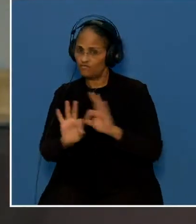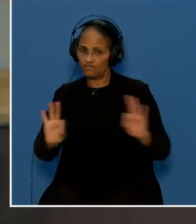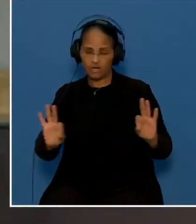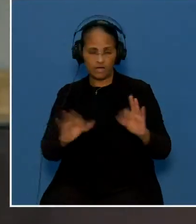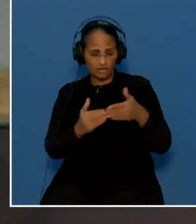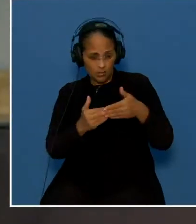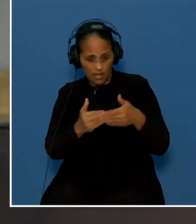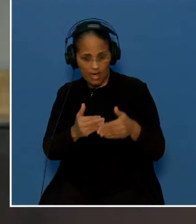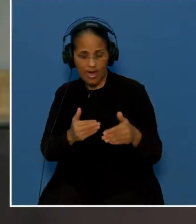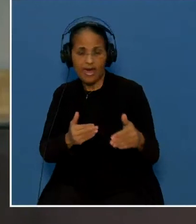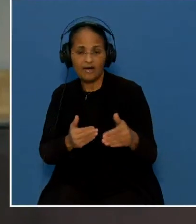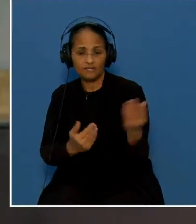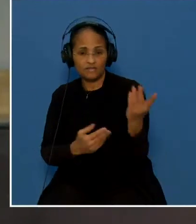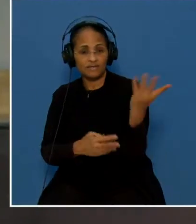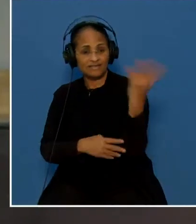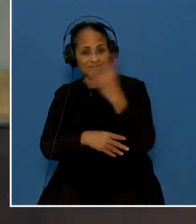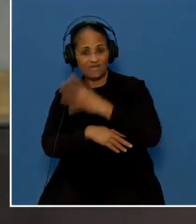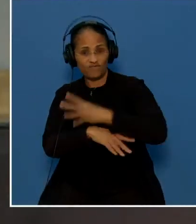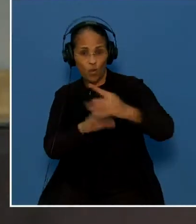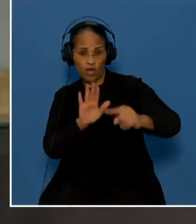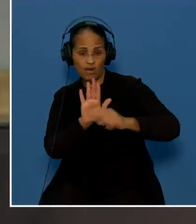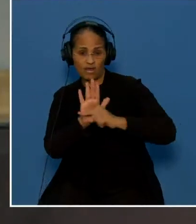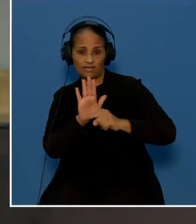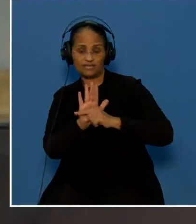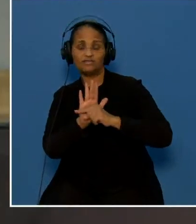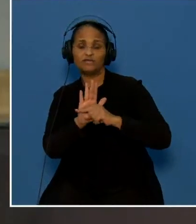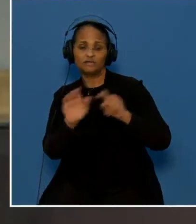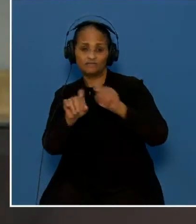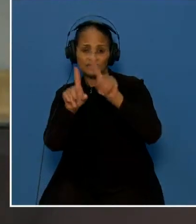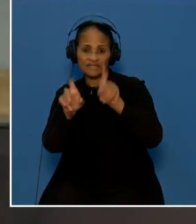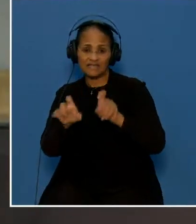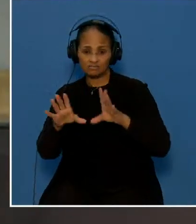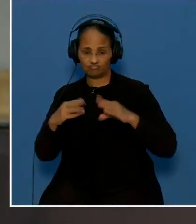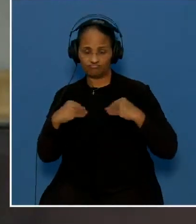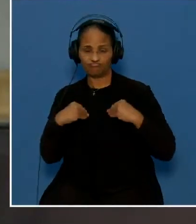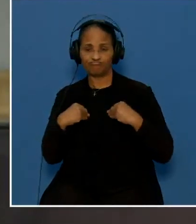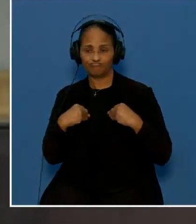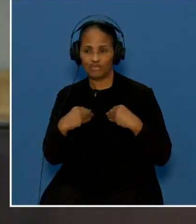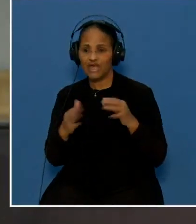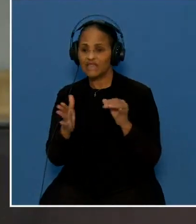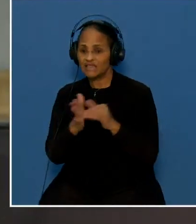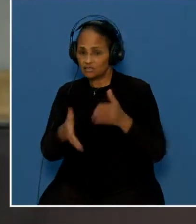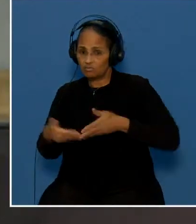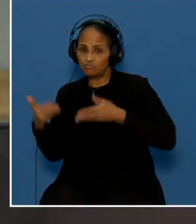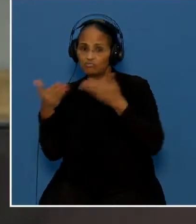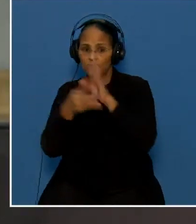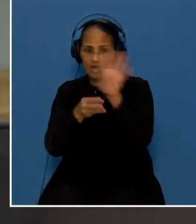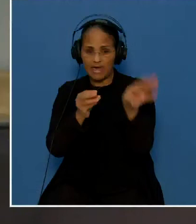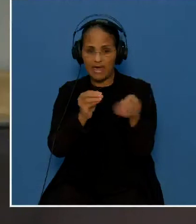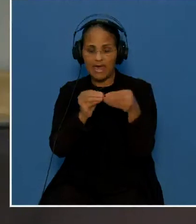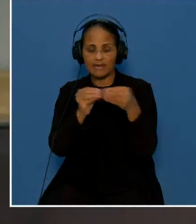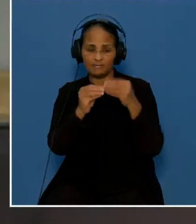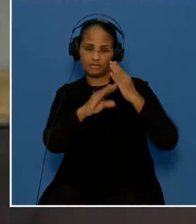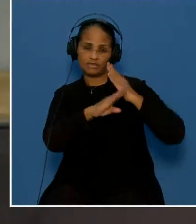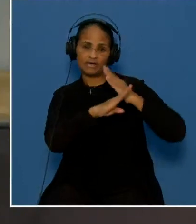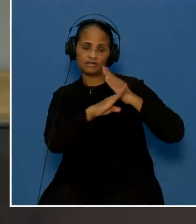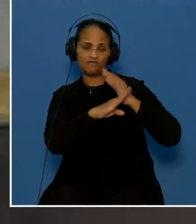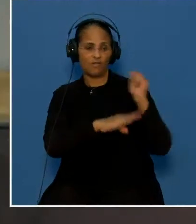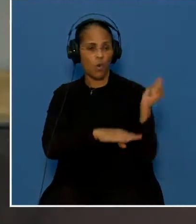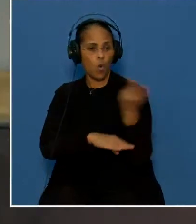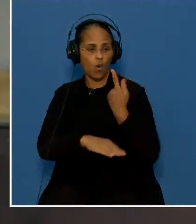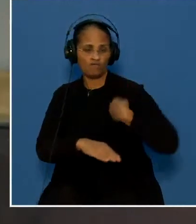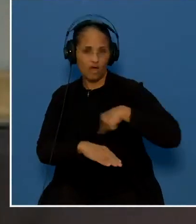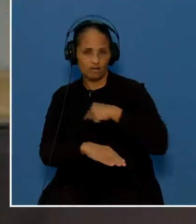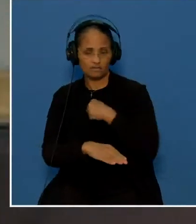until after their day 4 negative test results have been received. This will provide an added layer of protection for all of